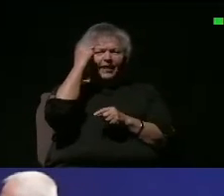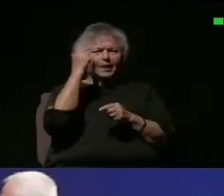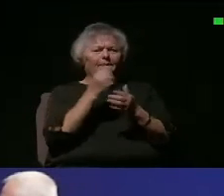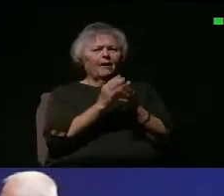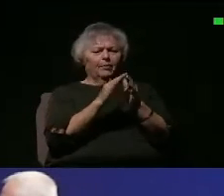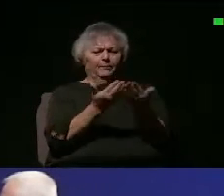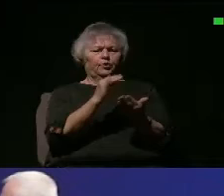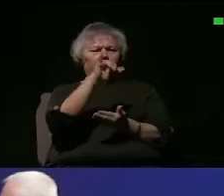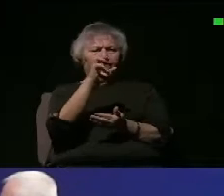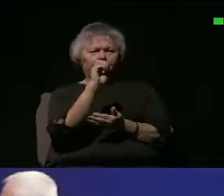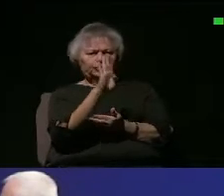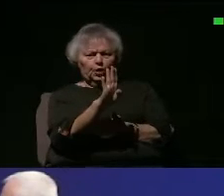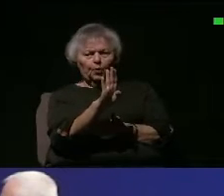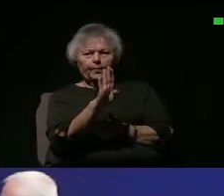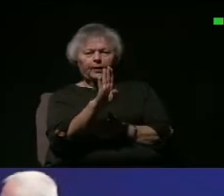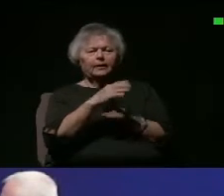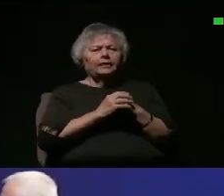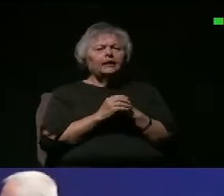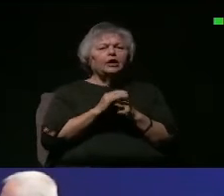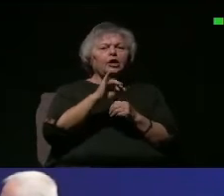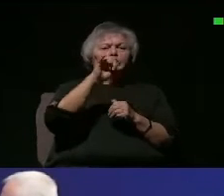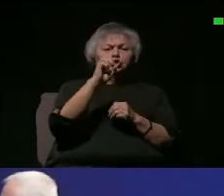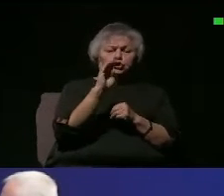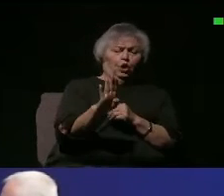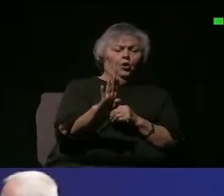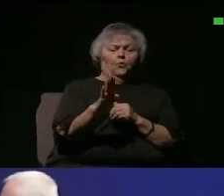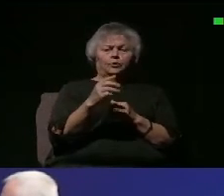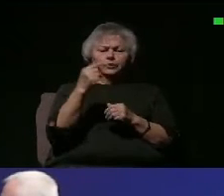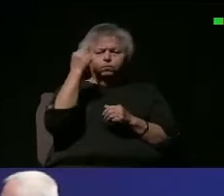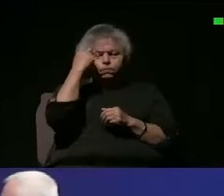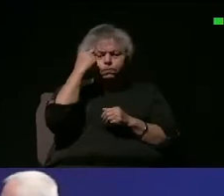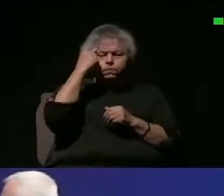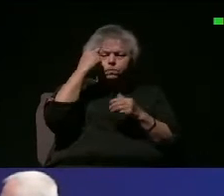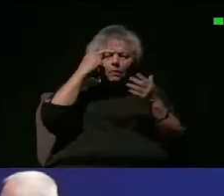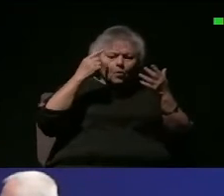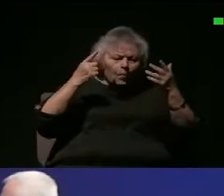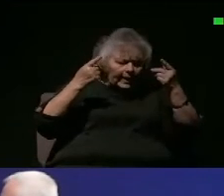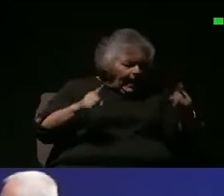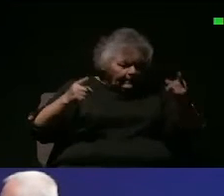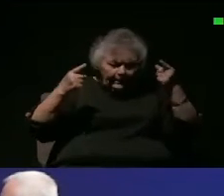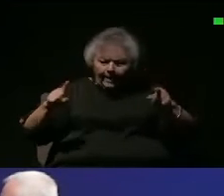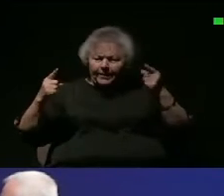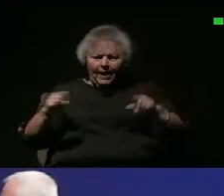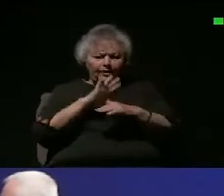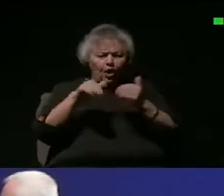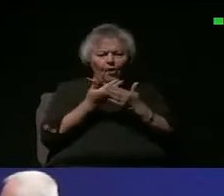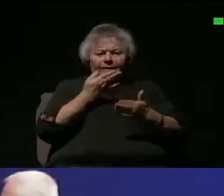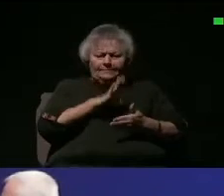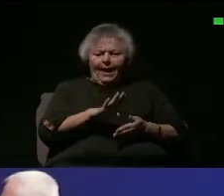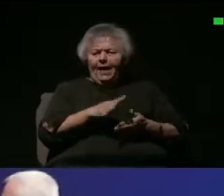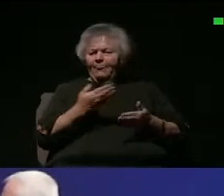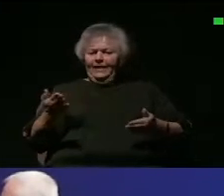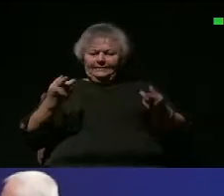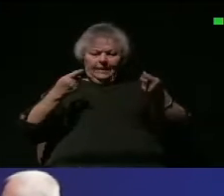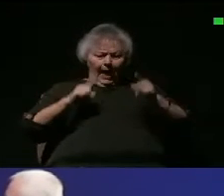that most of the book of Job is Job spending time trying to figure out why so many bad things have happened to him. He has a group of friends